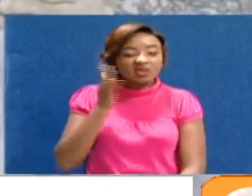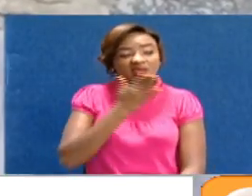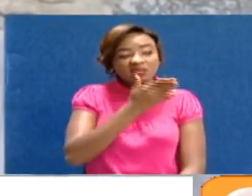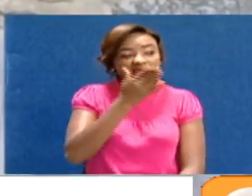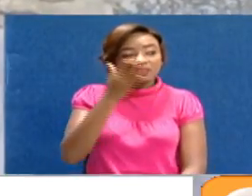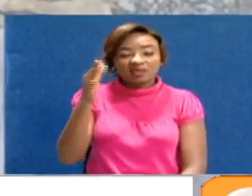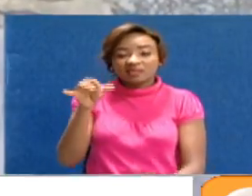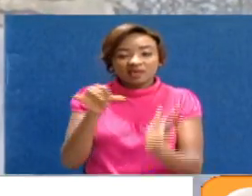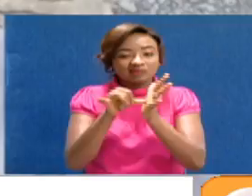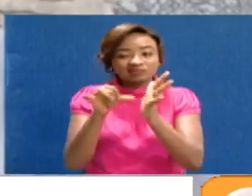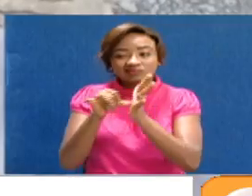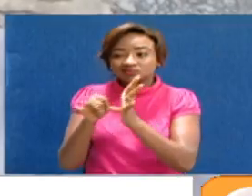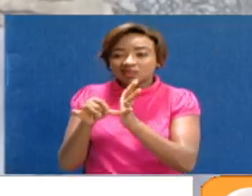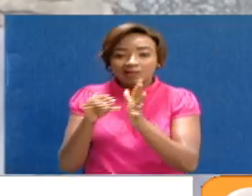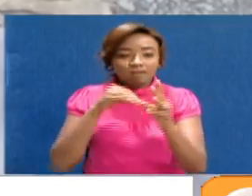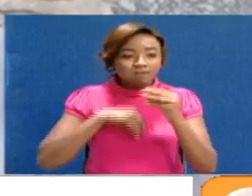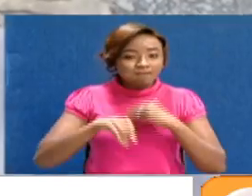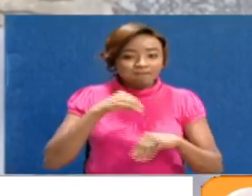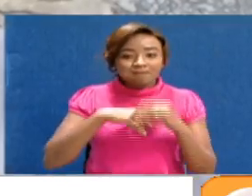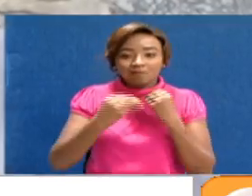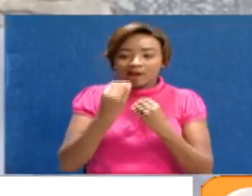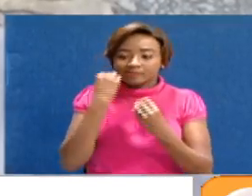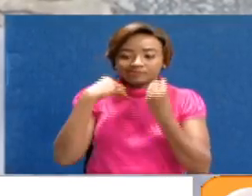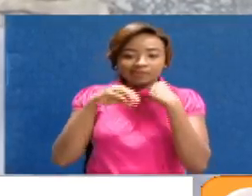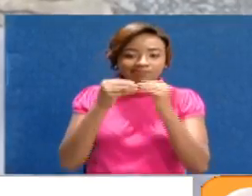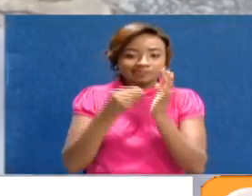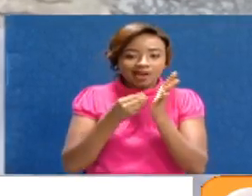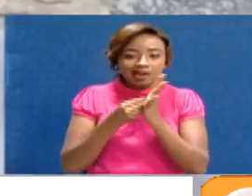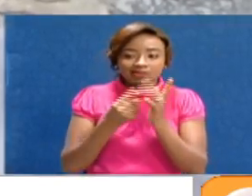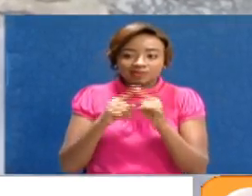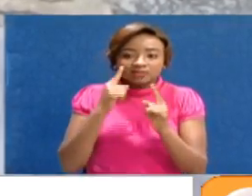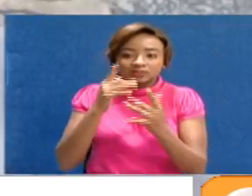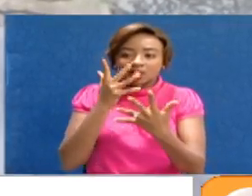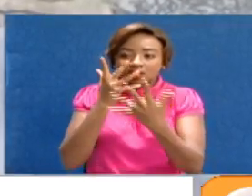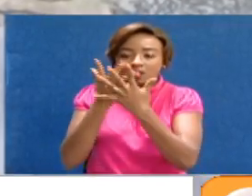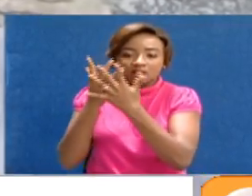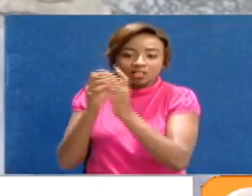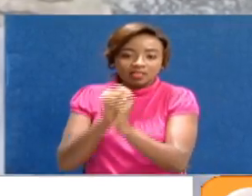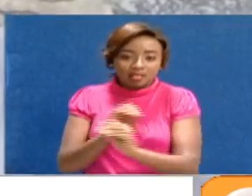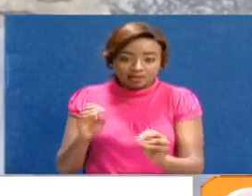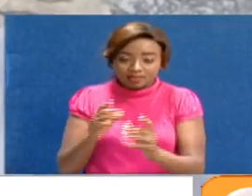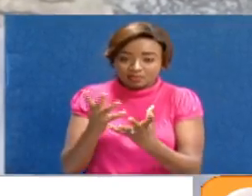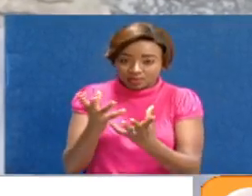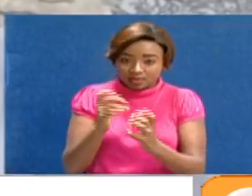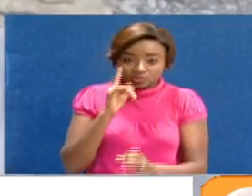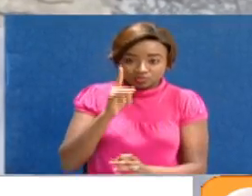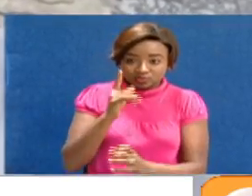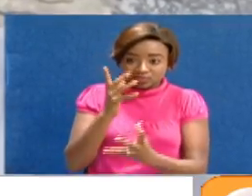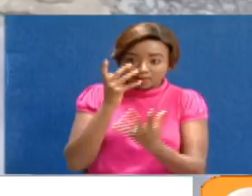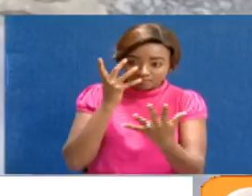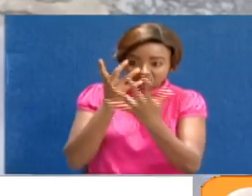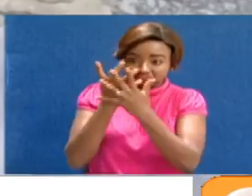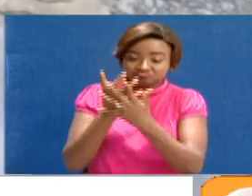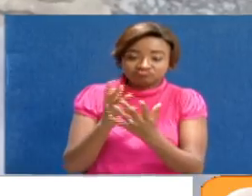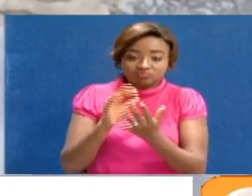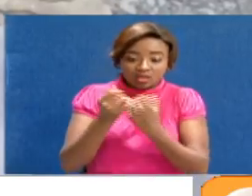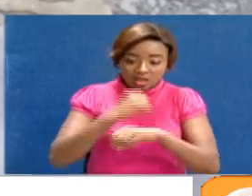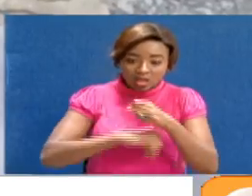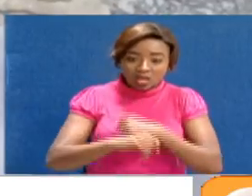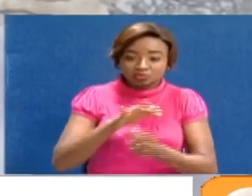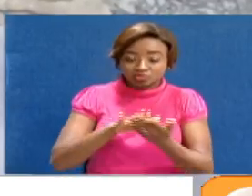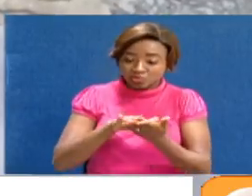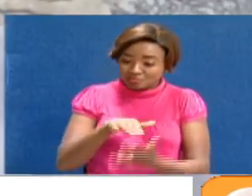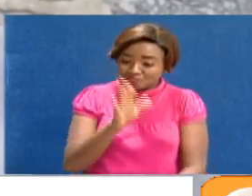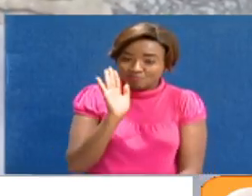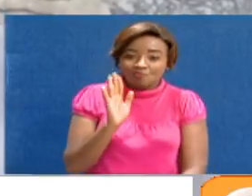scandals, major scandals being mentioned, but we haven't seen prosecution of the same. Therefore, we want to see more of prosecution, more of